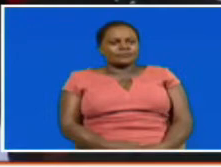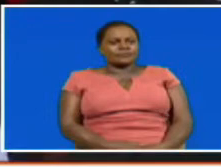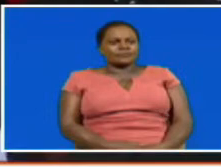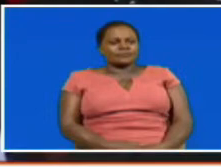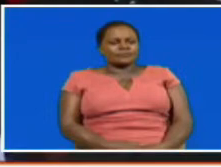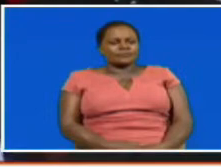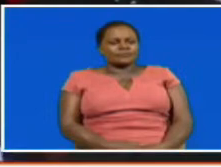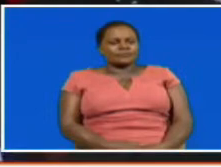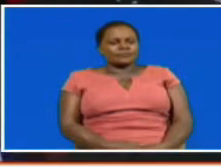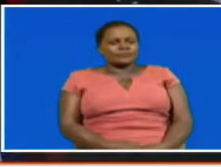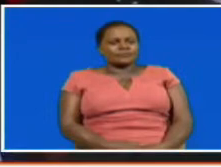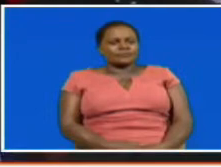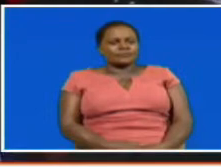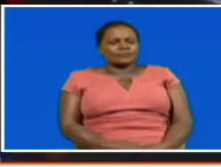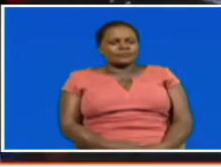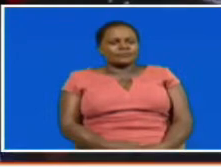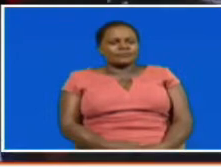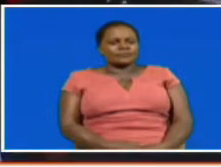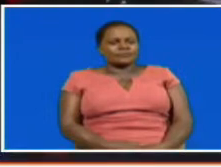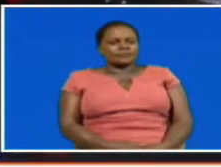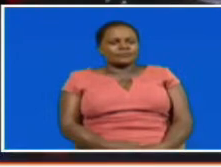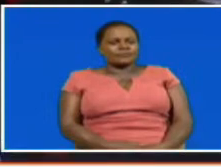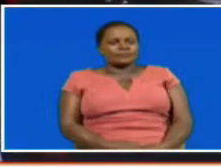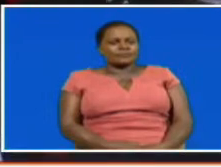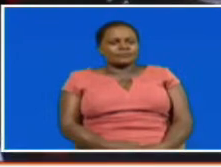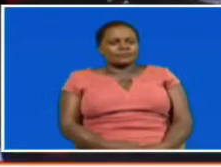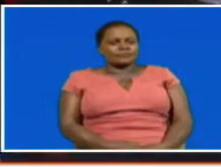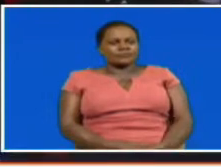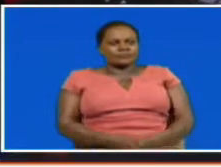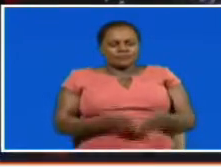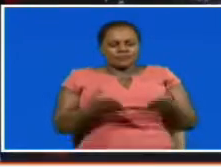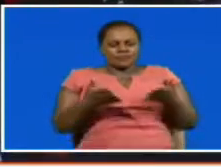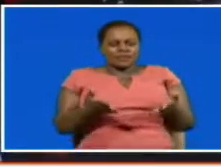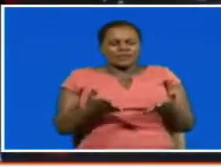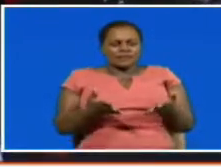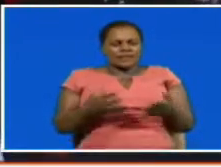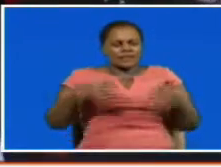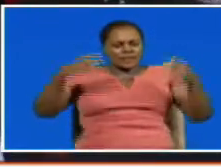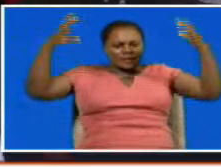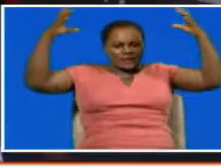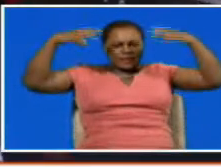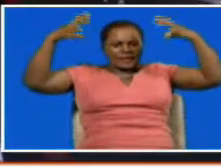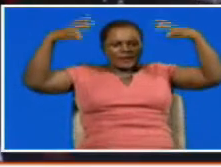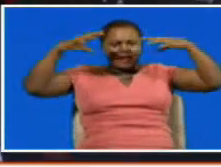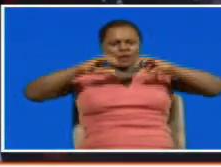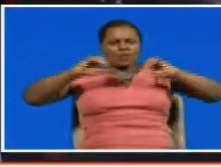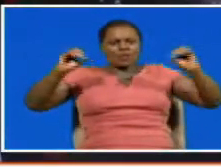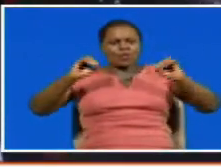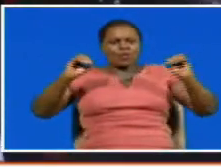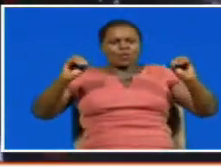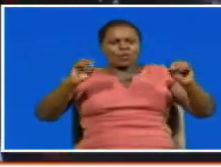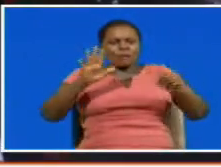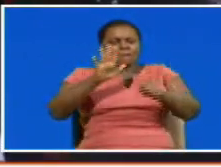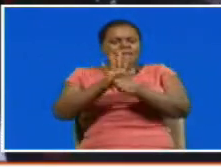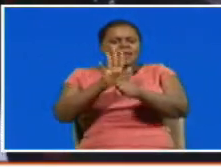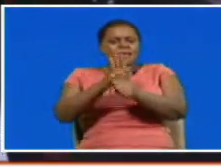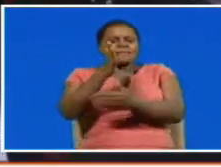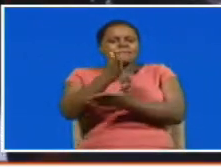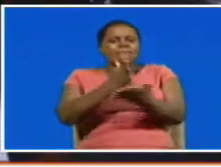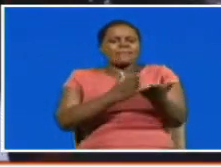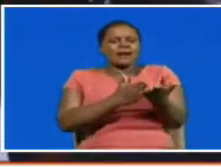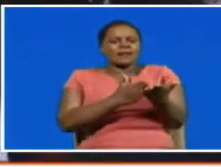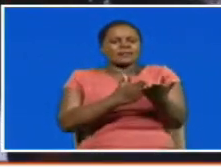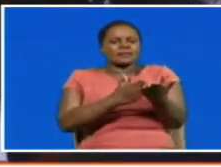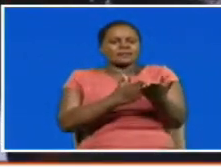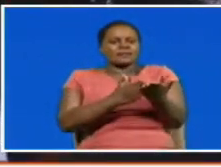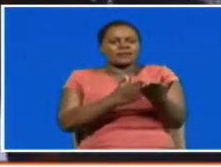with the sixth failed rainy season in most parts